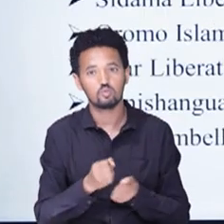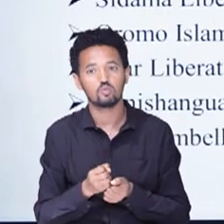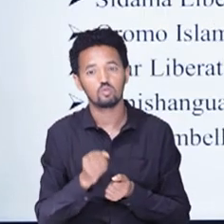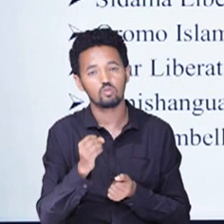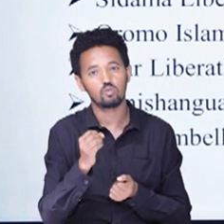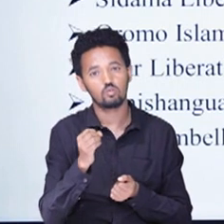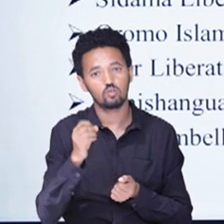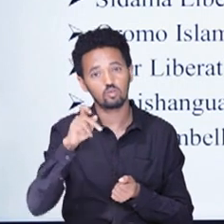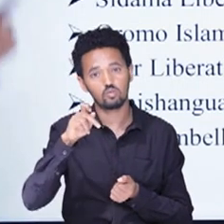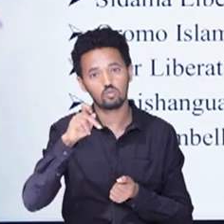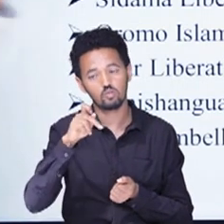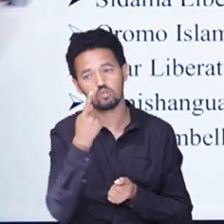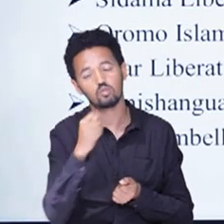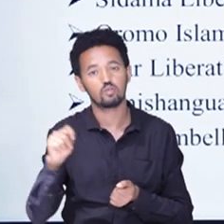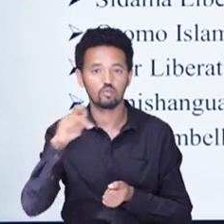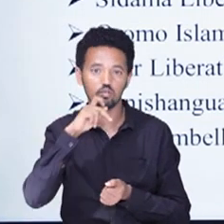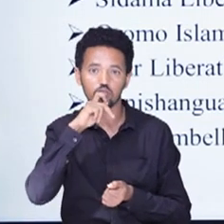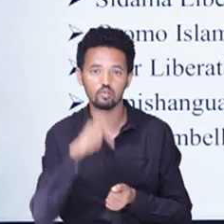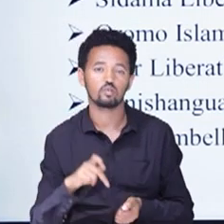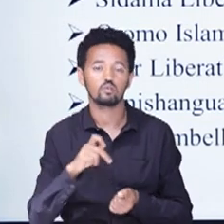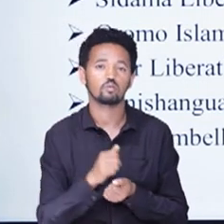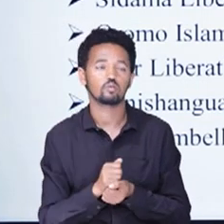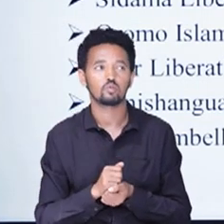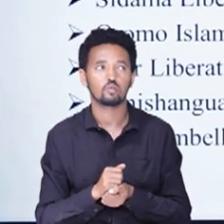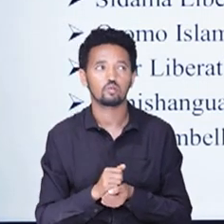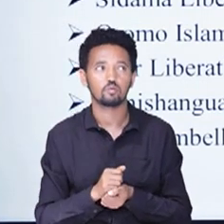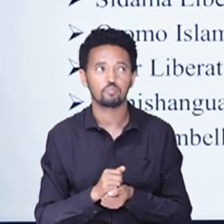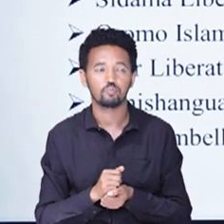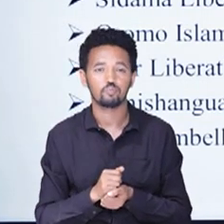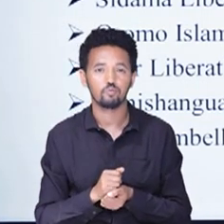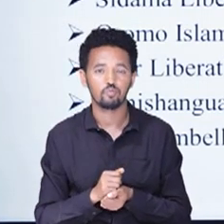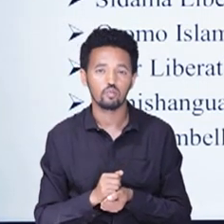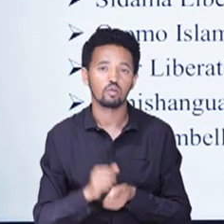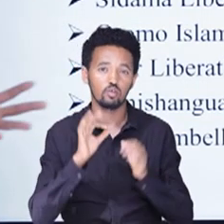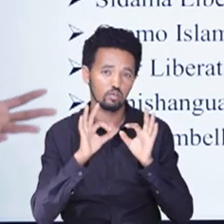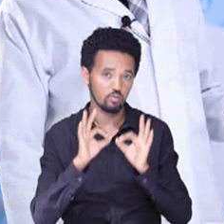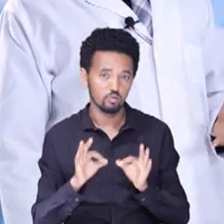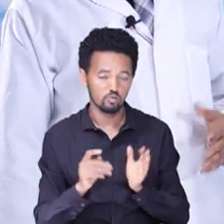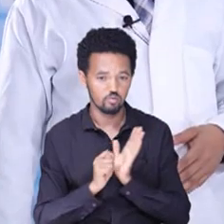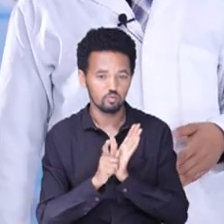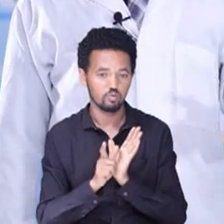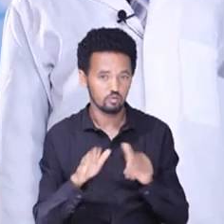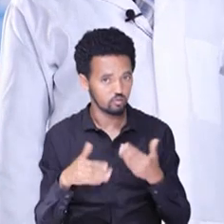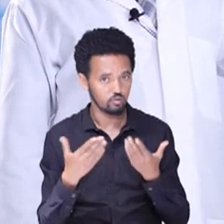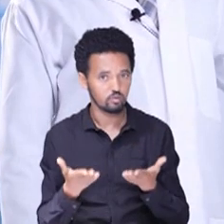of the Dirk. Several movement fighters or national self-determination formed, for